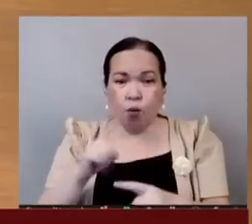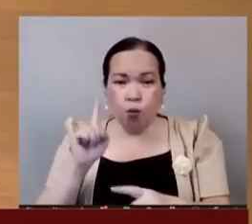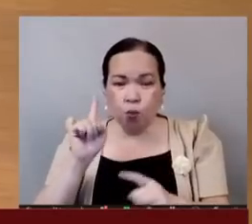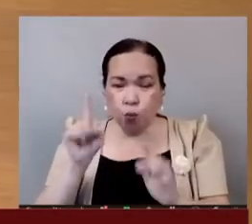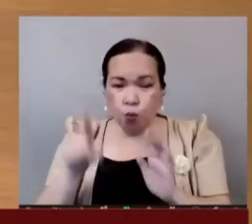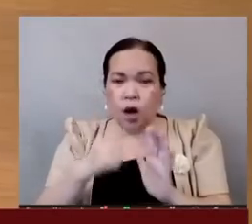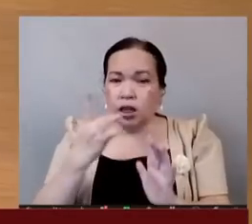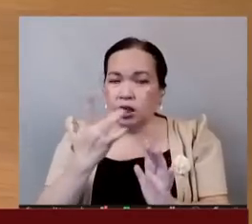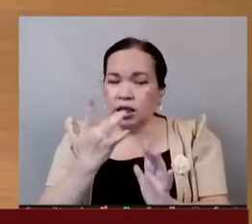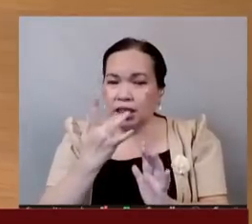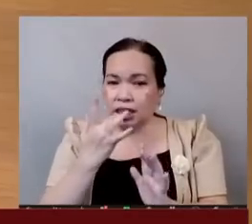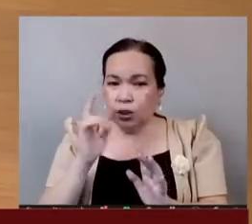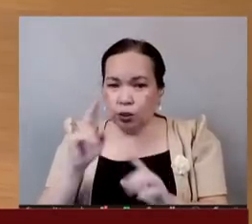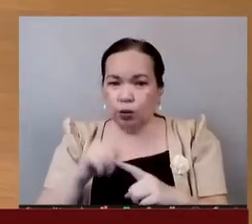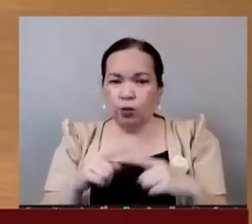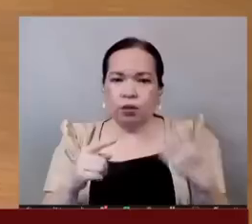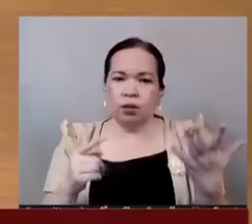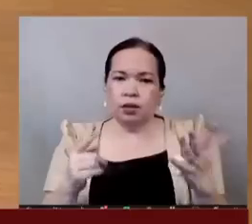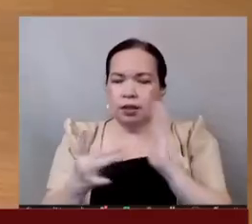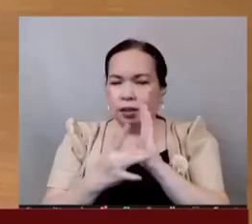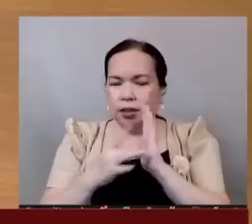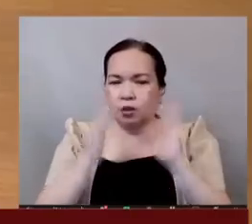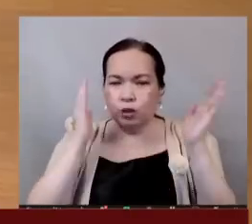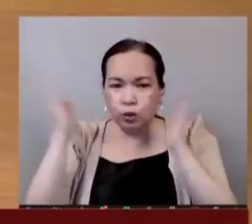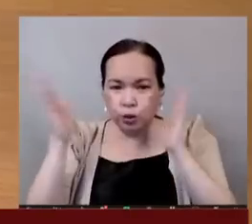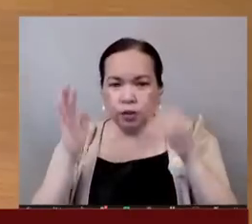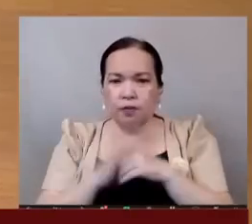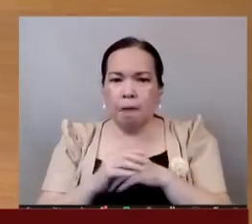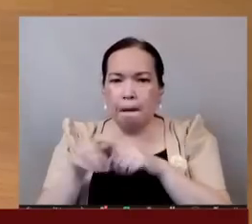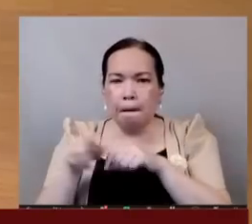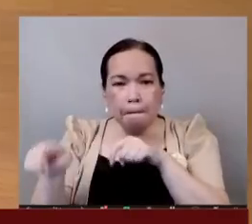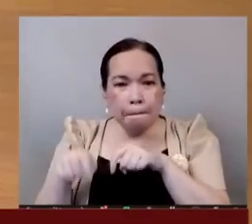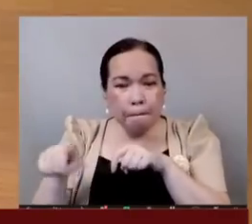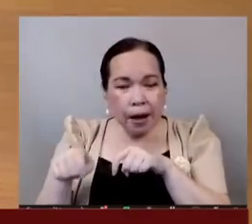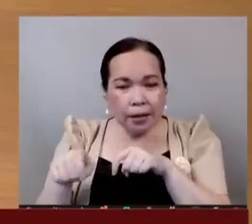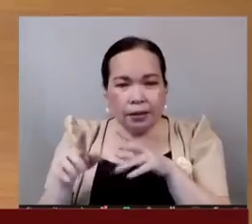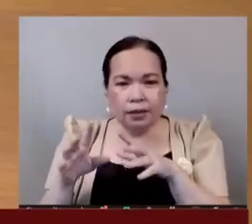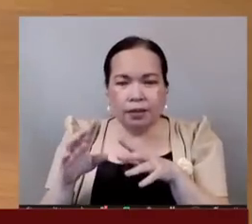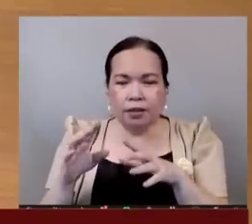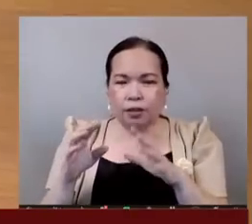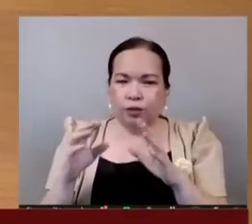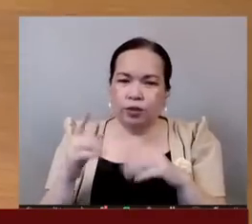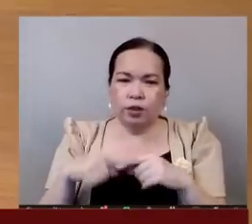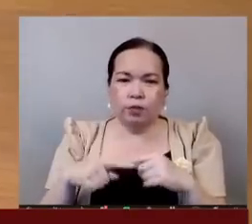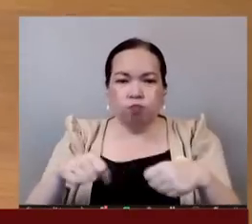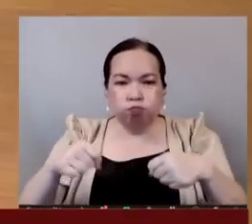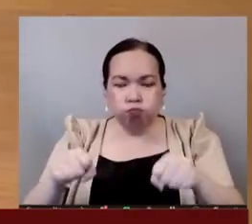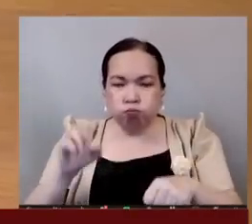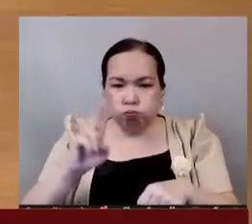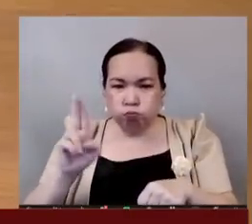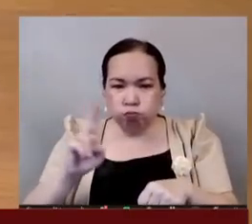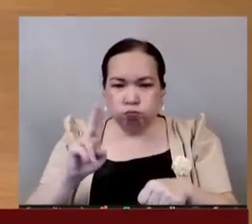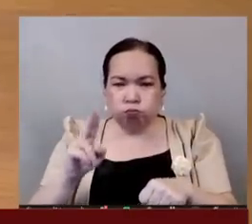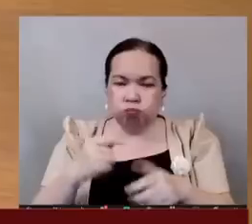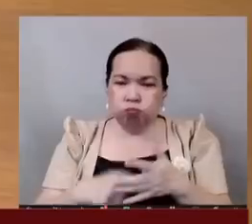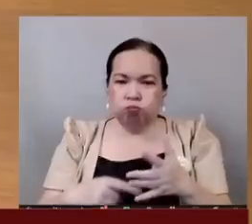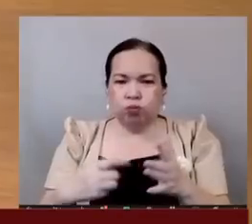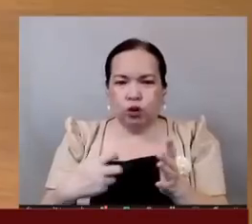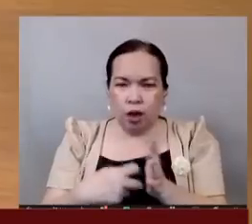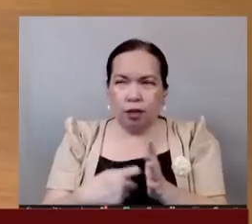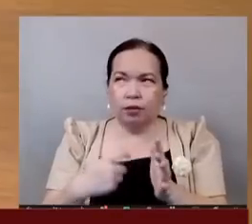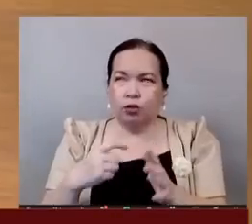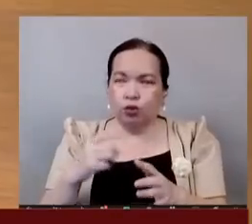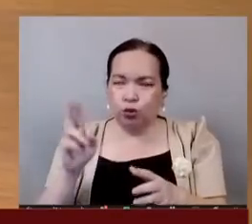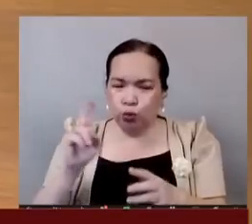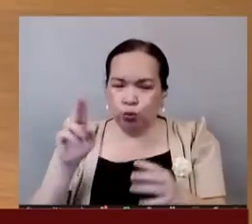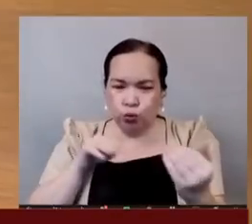digital services, rationalization of mining fiscal regime, motor vehicle users charge, road users tax, the